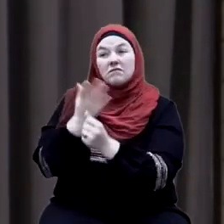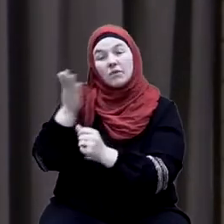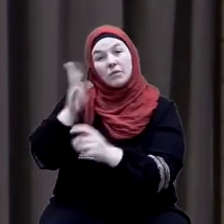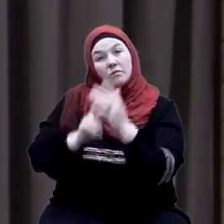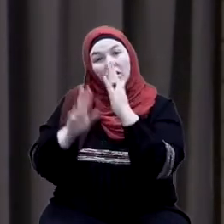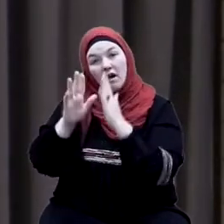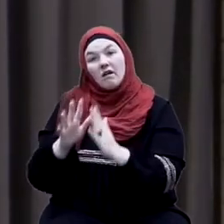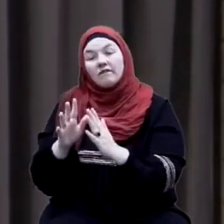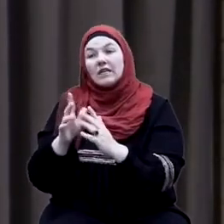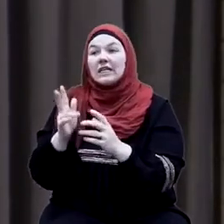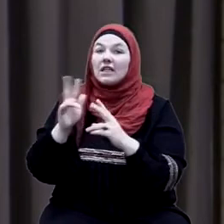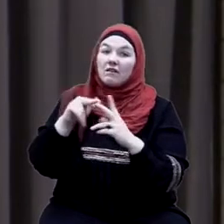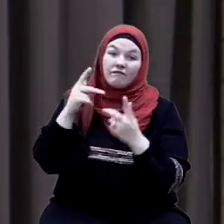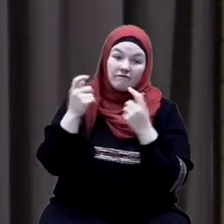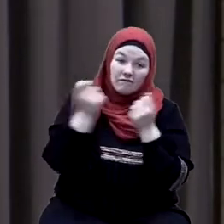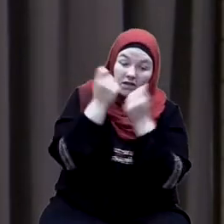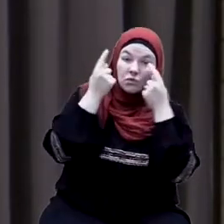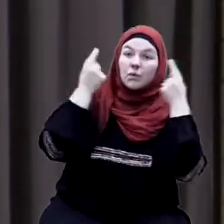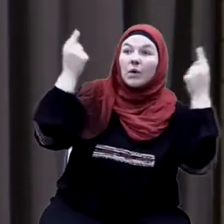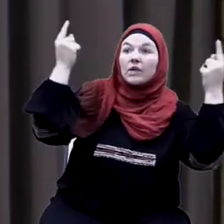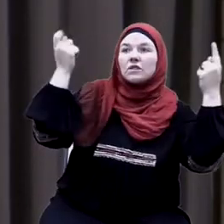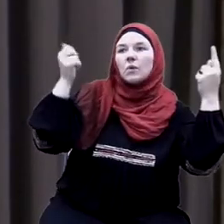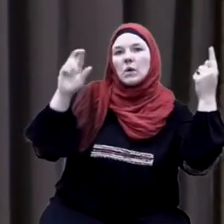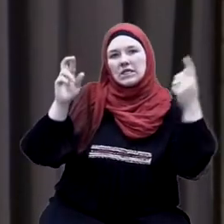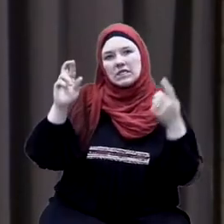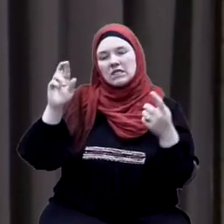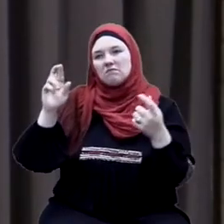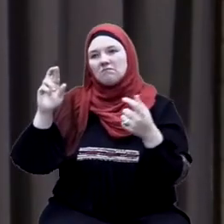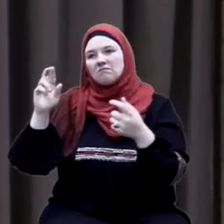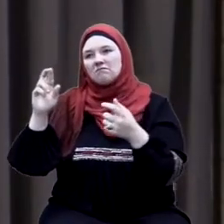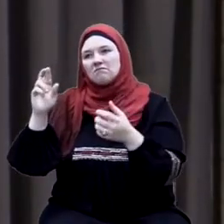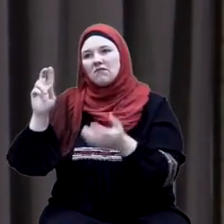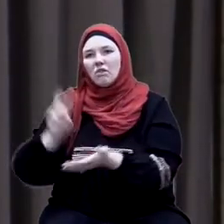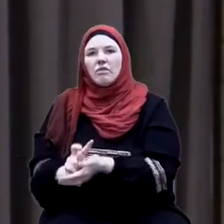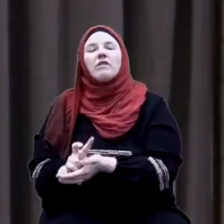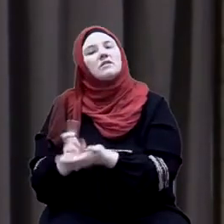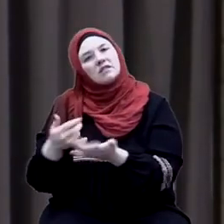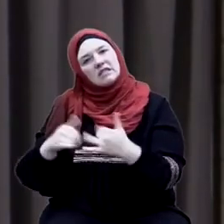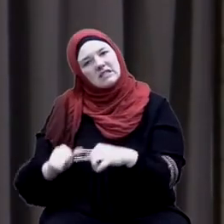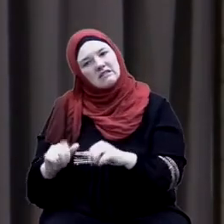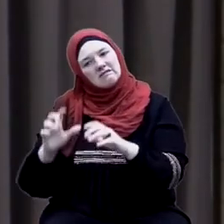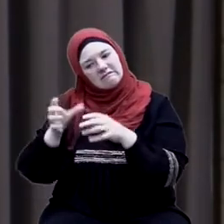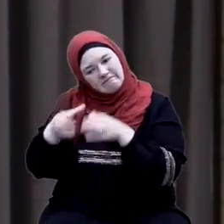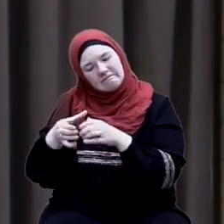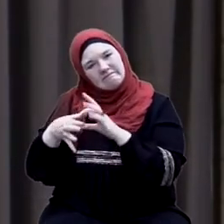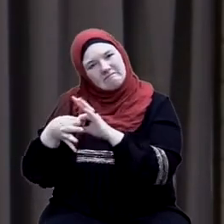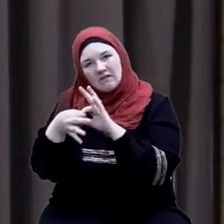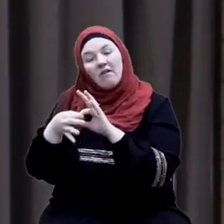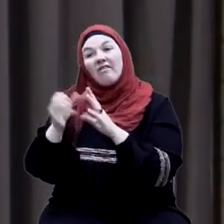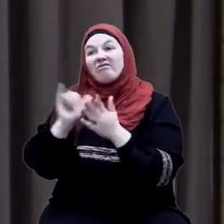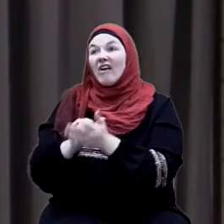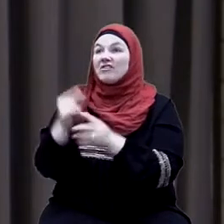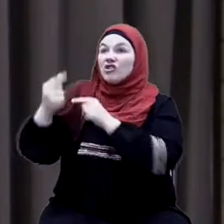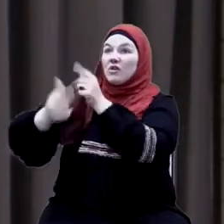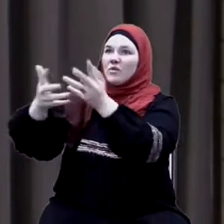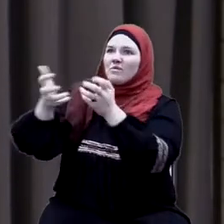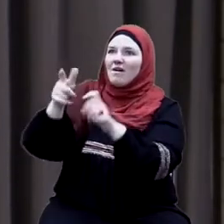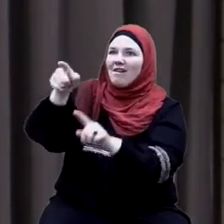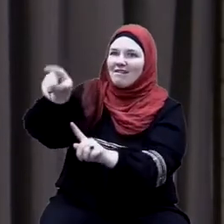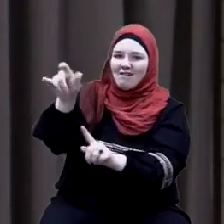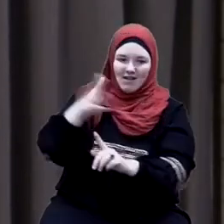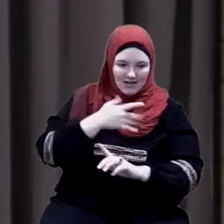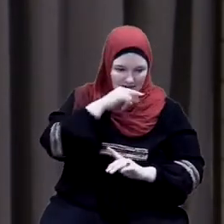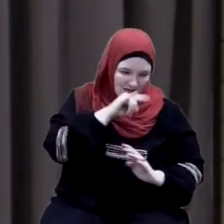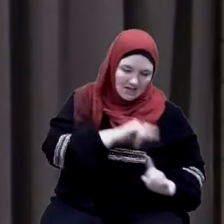are victorious or defeated, they stand up. This is the generation we want. We want